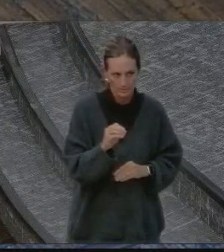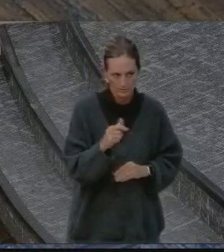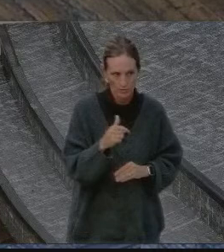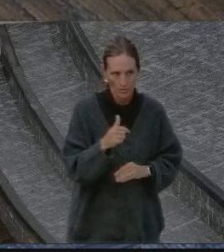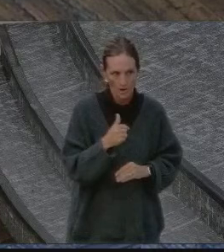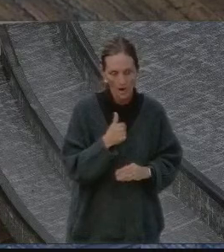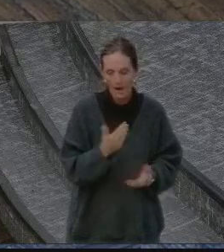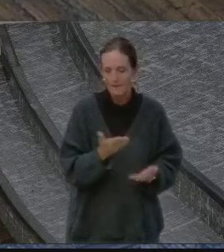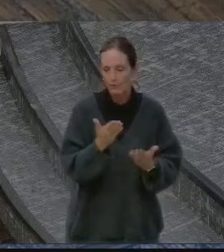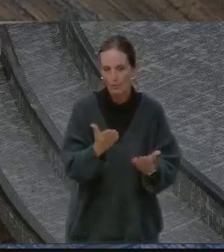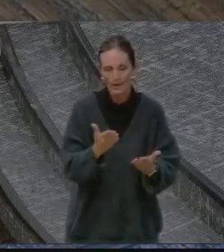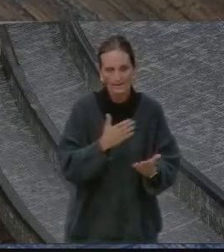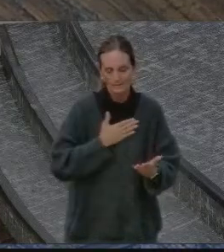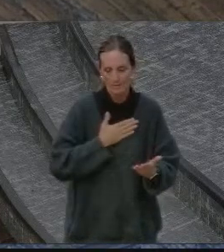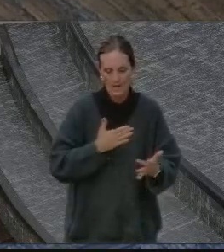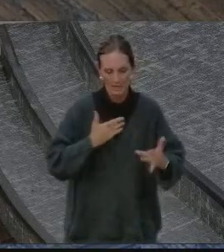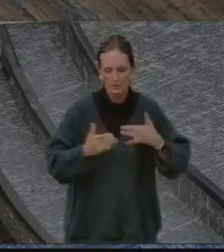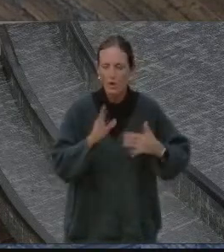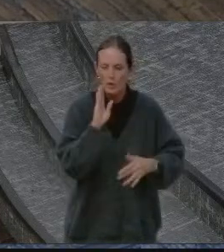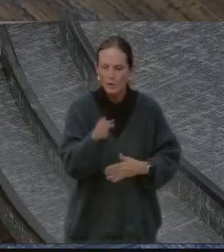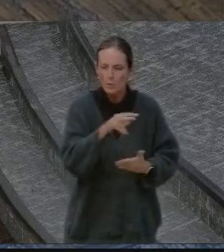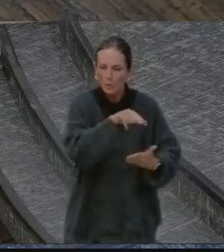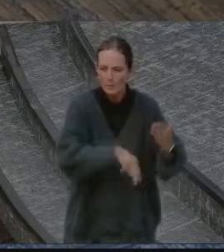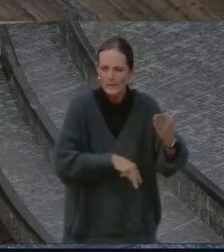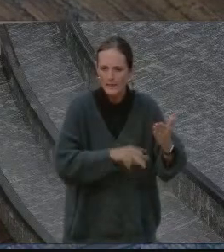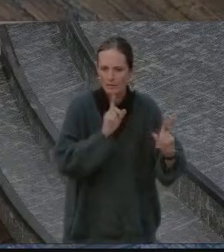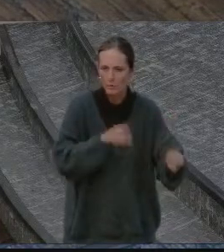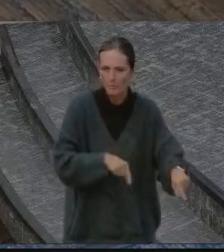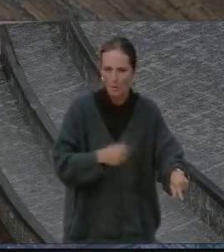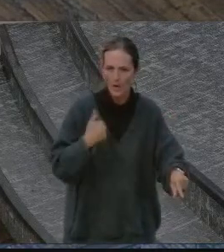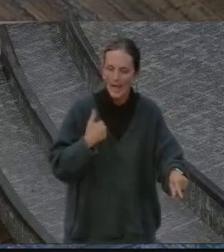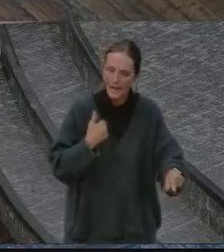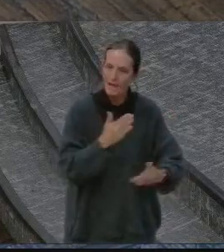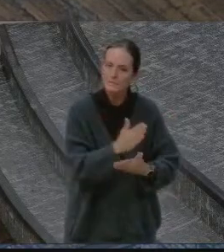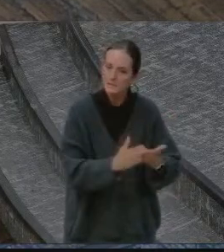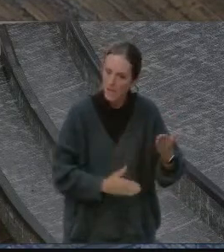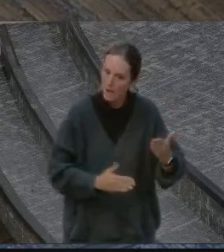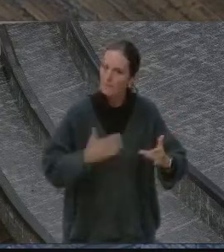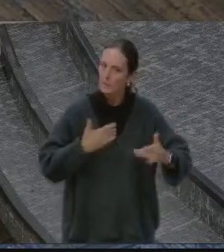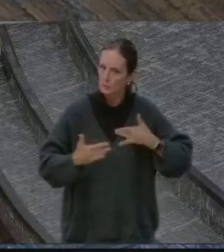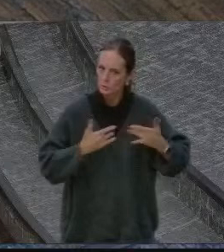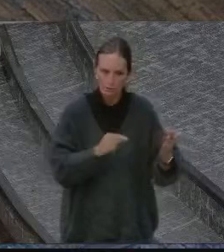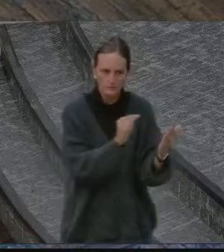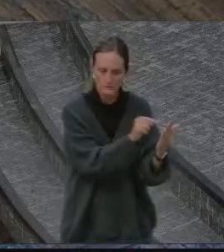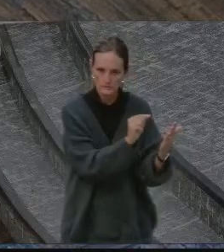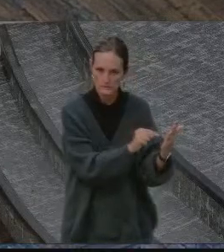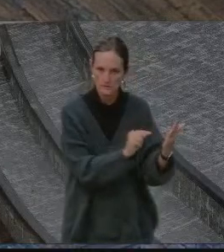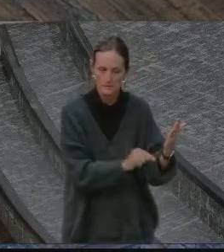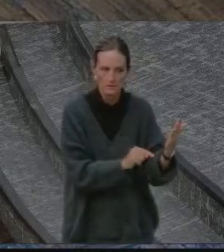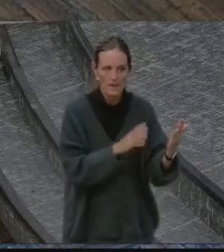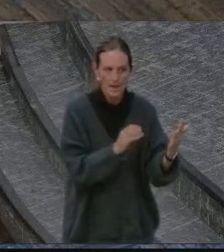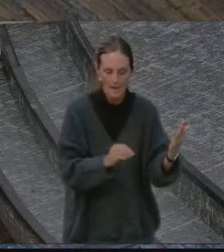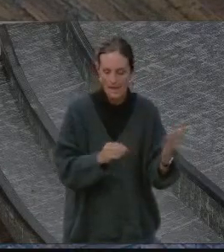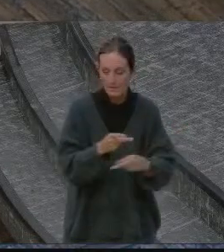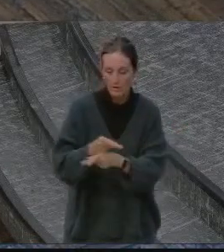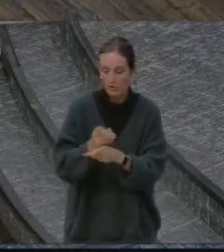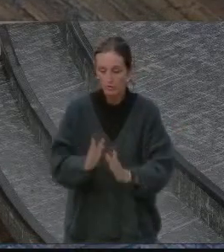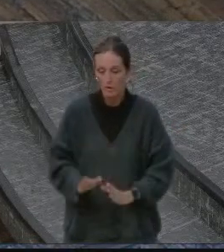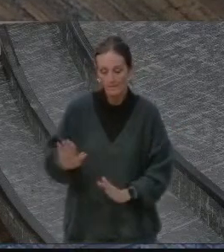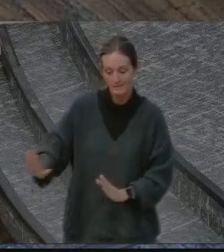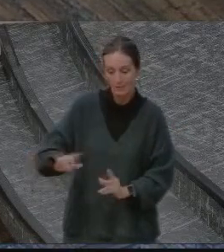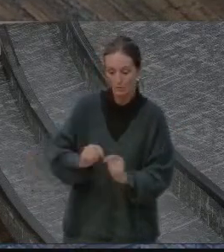concerns, as you will read in the report, and I think, Dr. Thomas and her team will make the decisions.